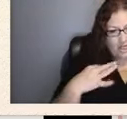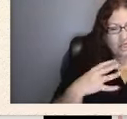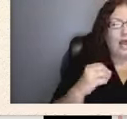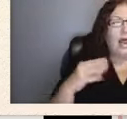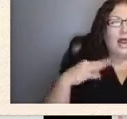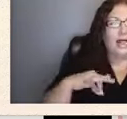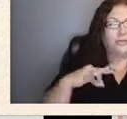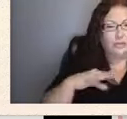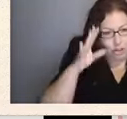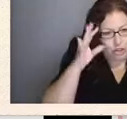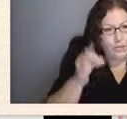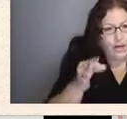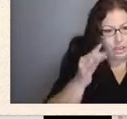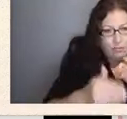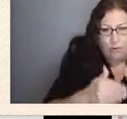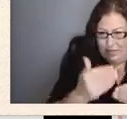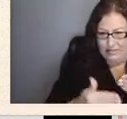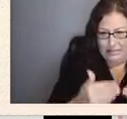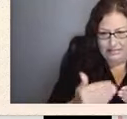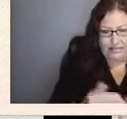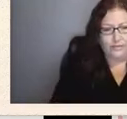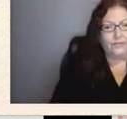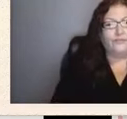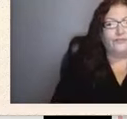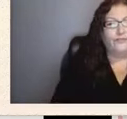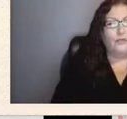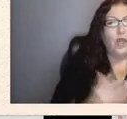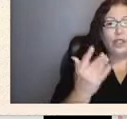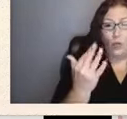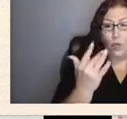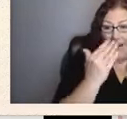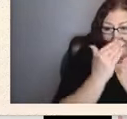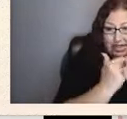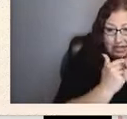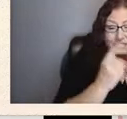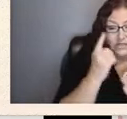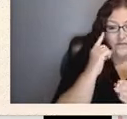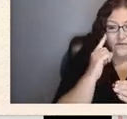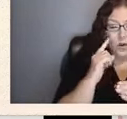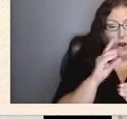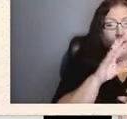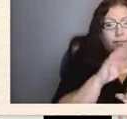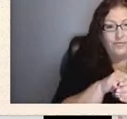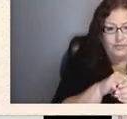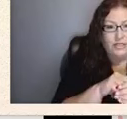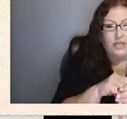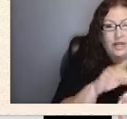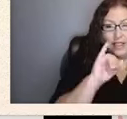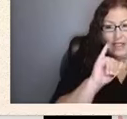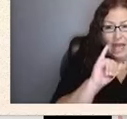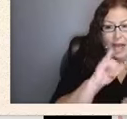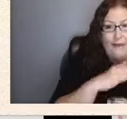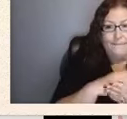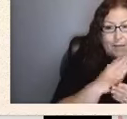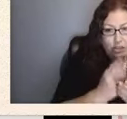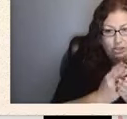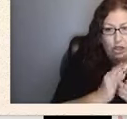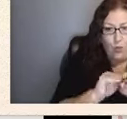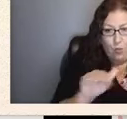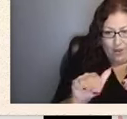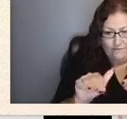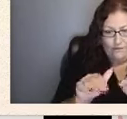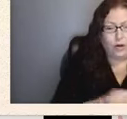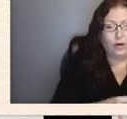determination process, the waiting list for participation on the iBudget waiver, the